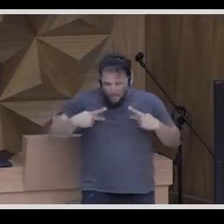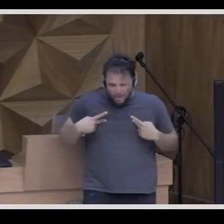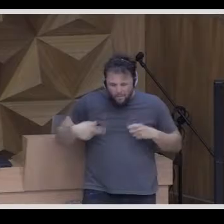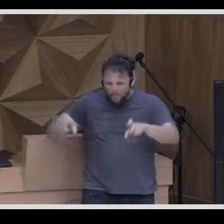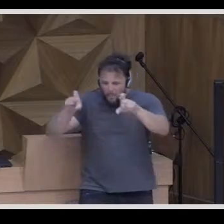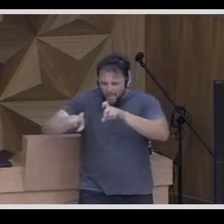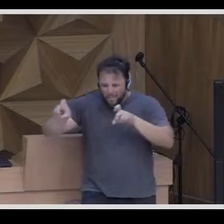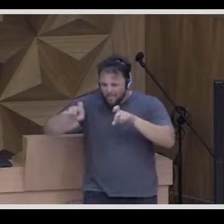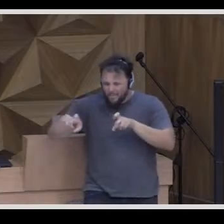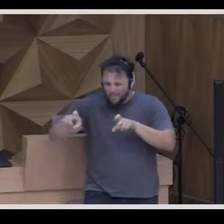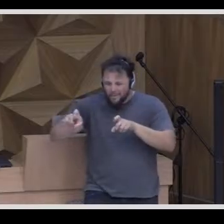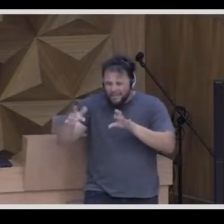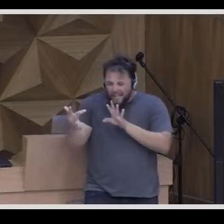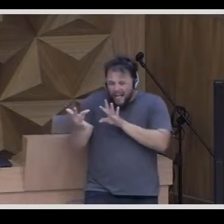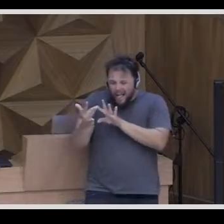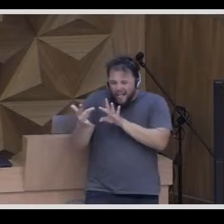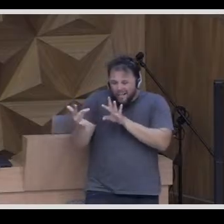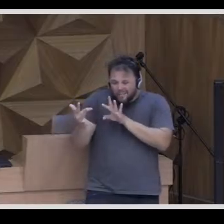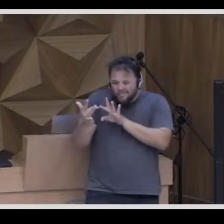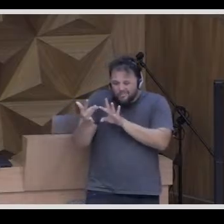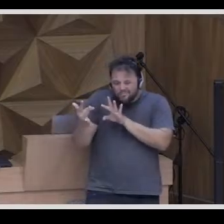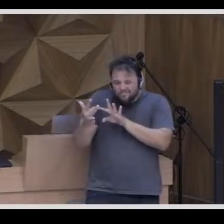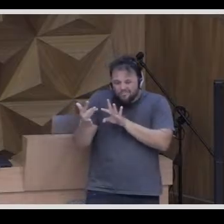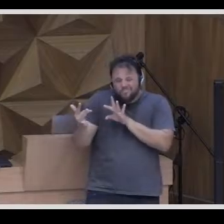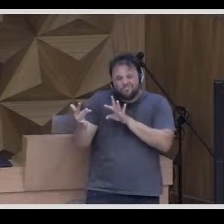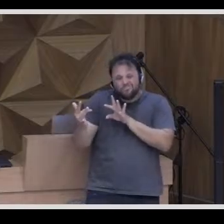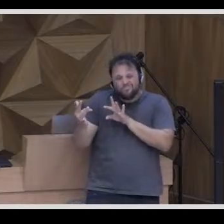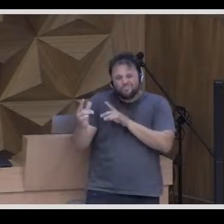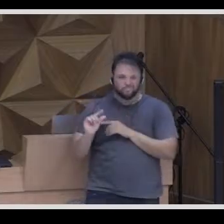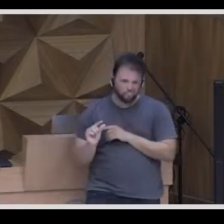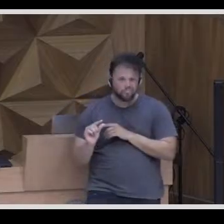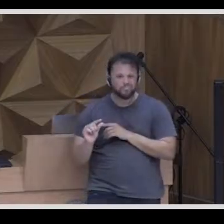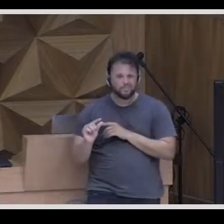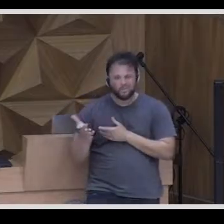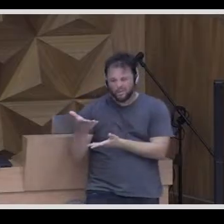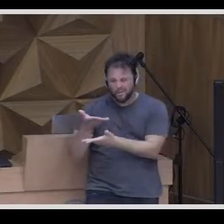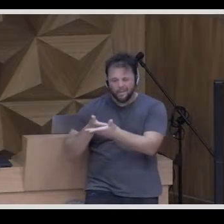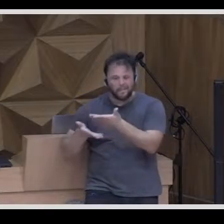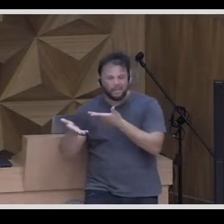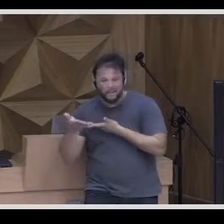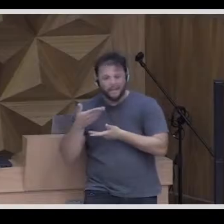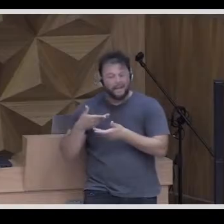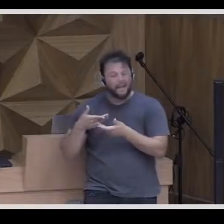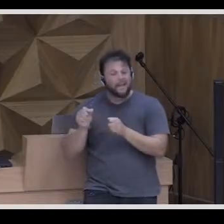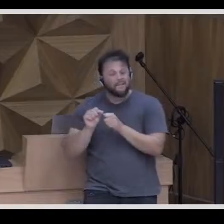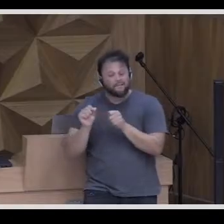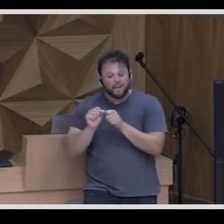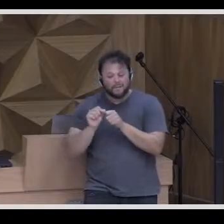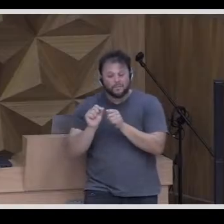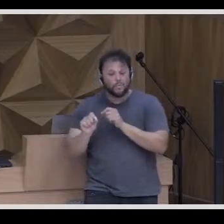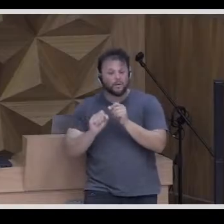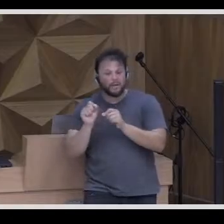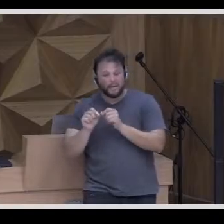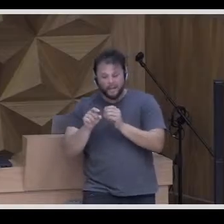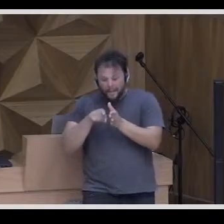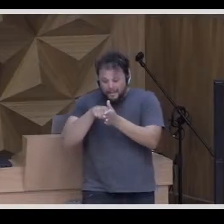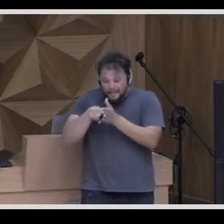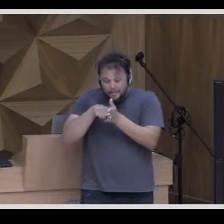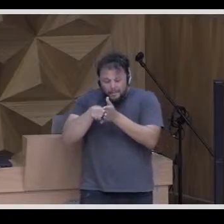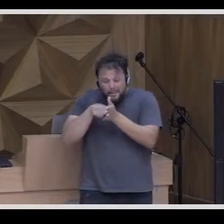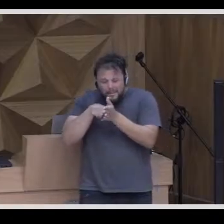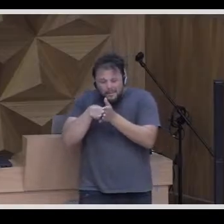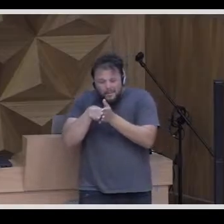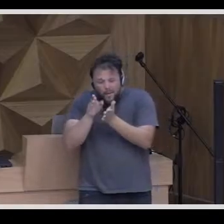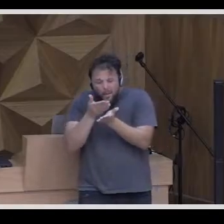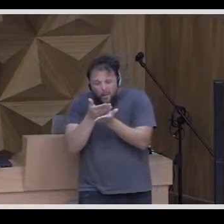And this is part of this fragmentation of research that seems to be happening. And I think it's always been there. We've